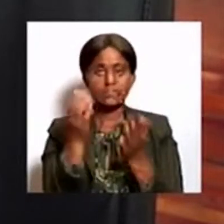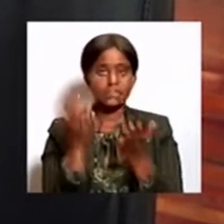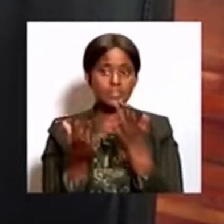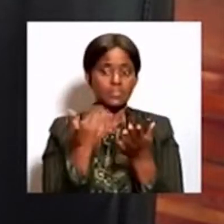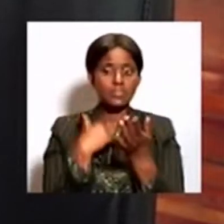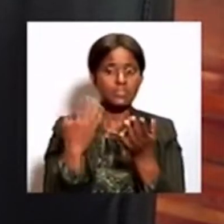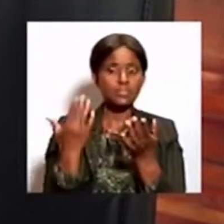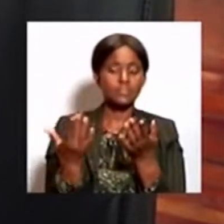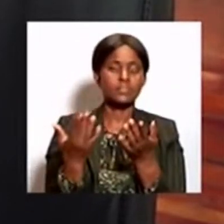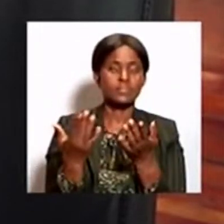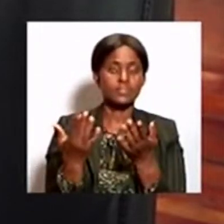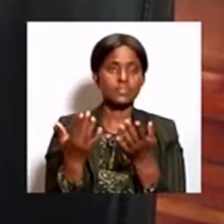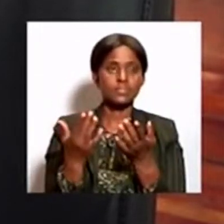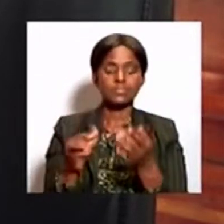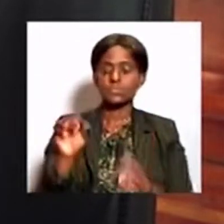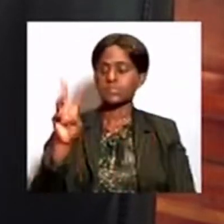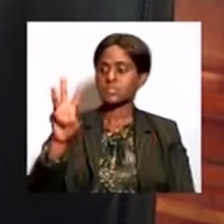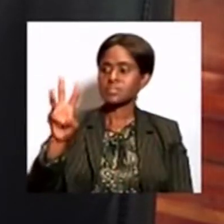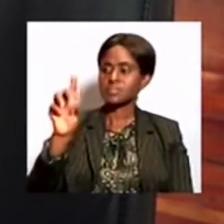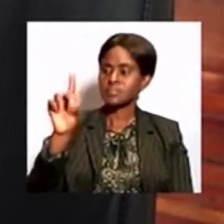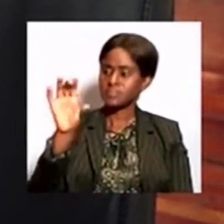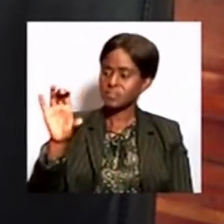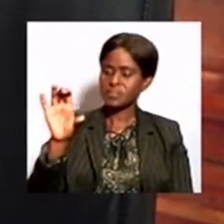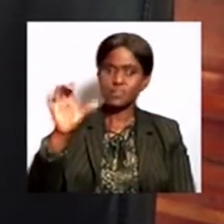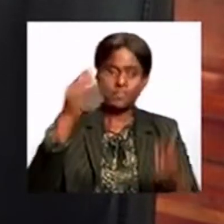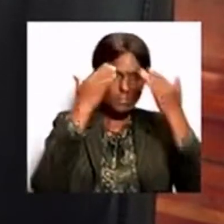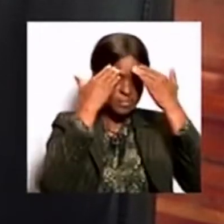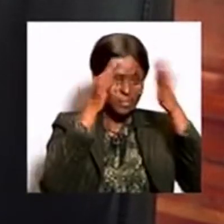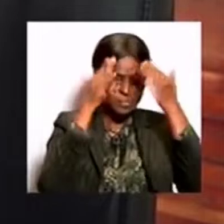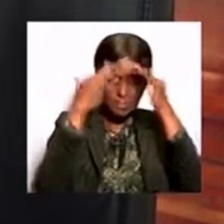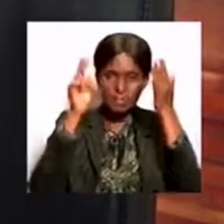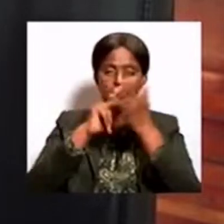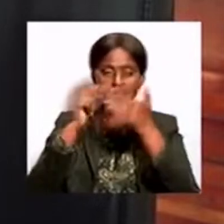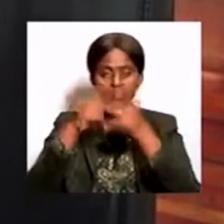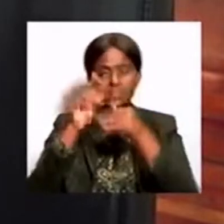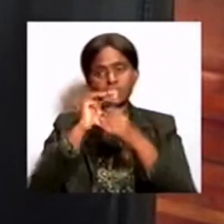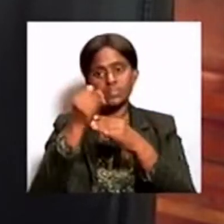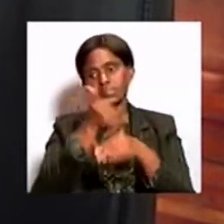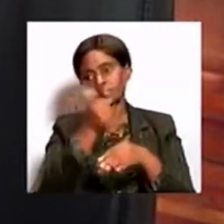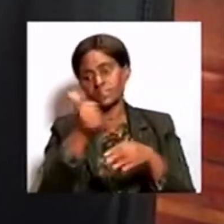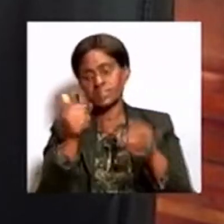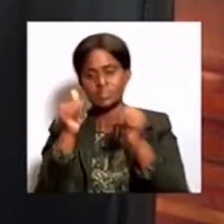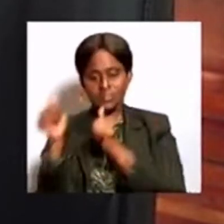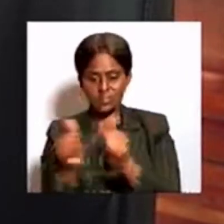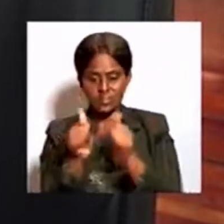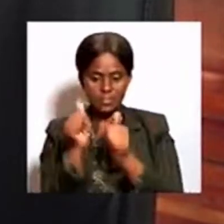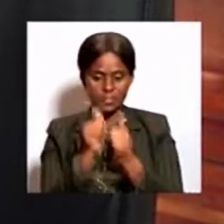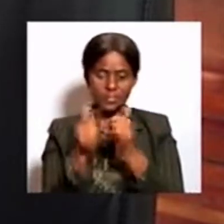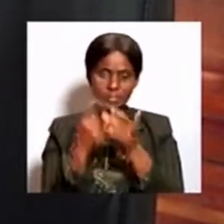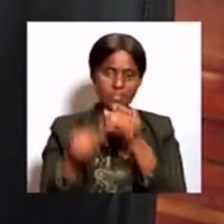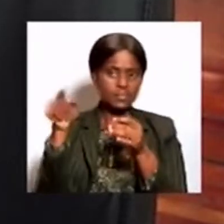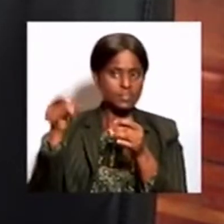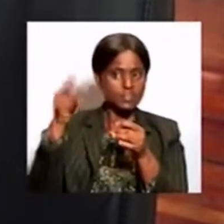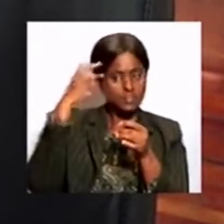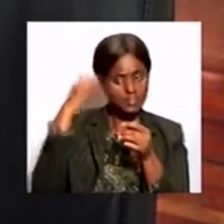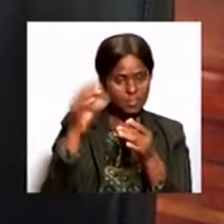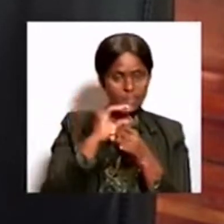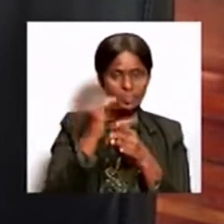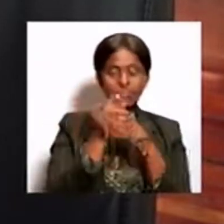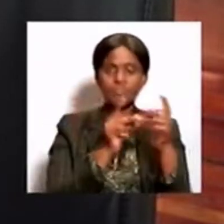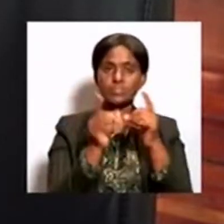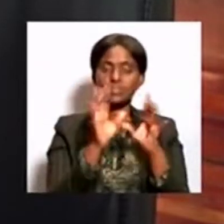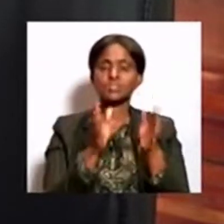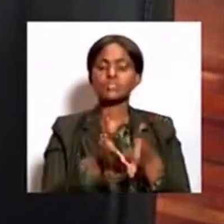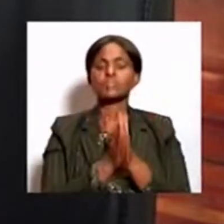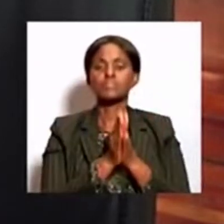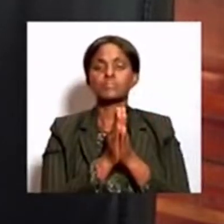are WDC sensitization or any other activities that officers or directors will